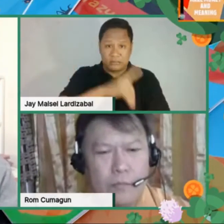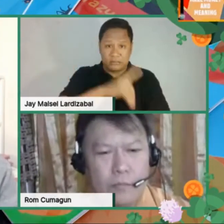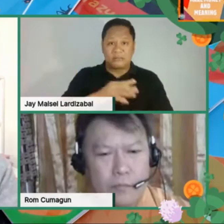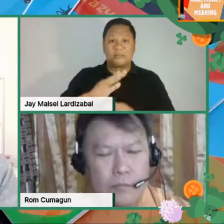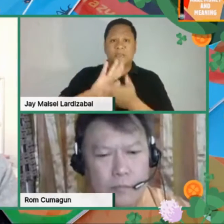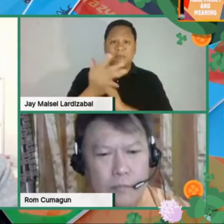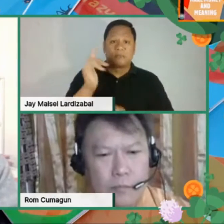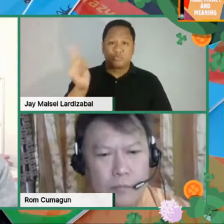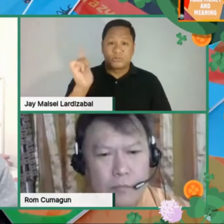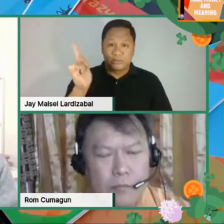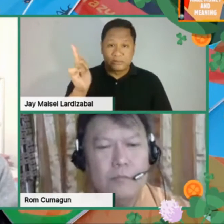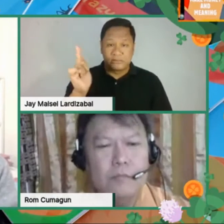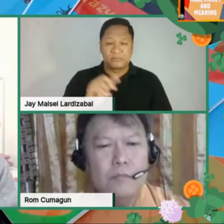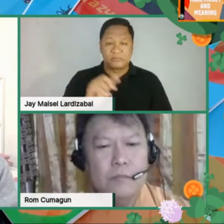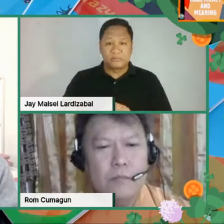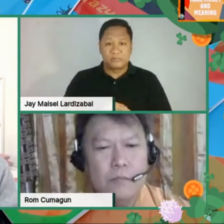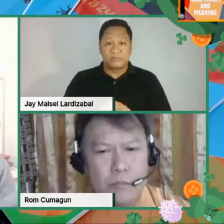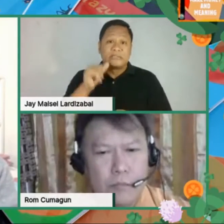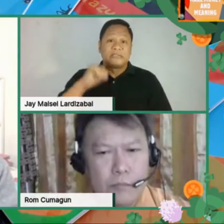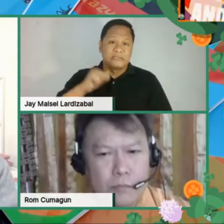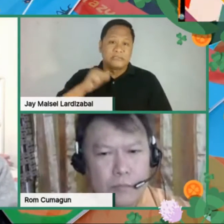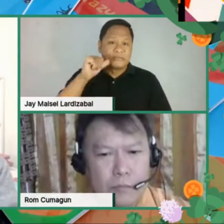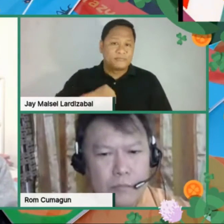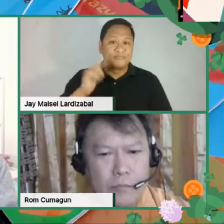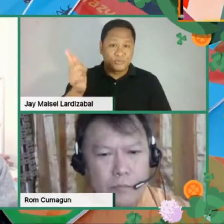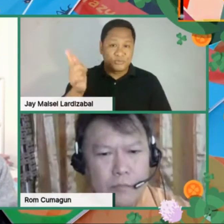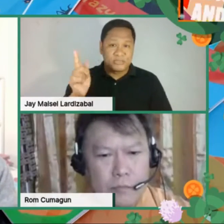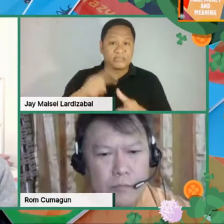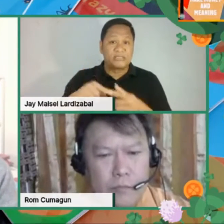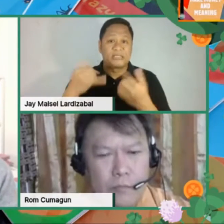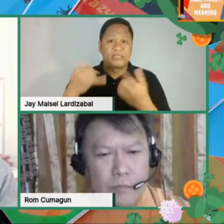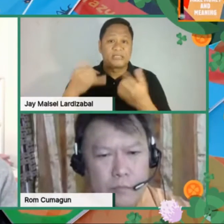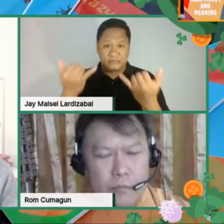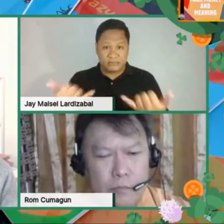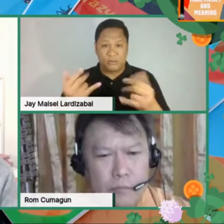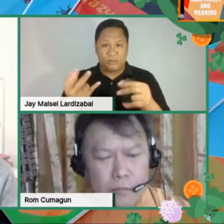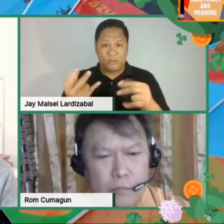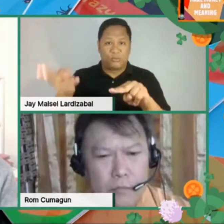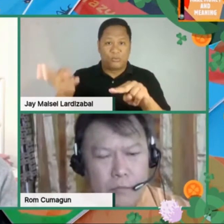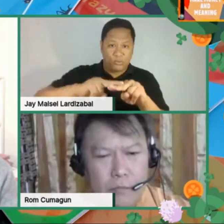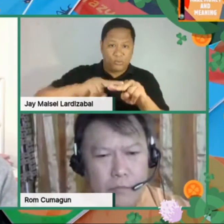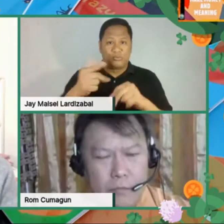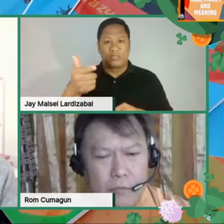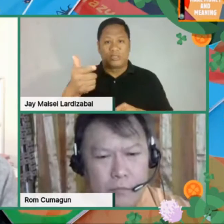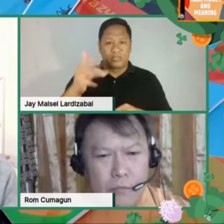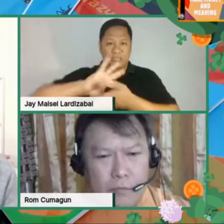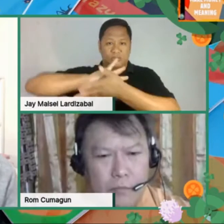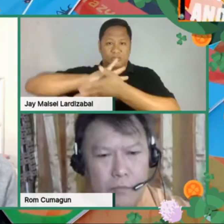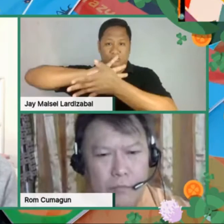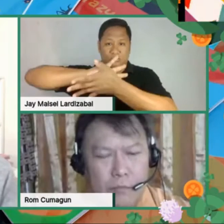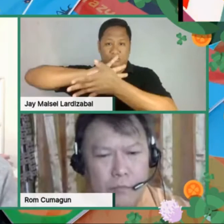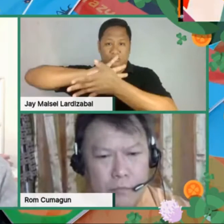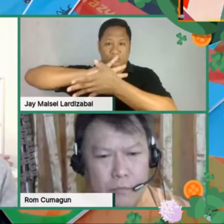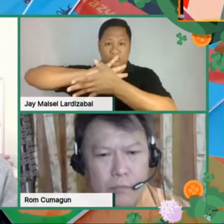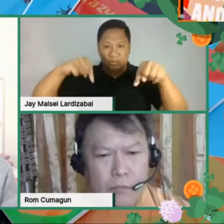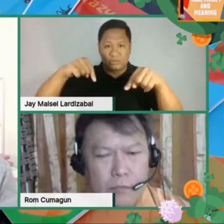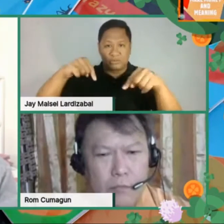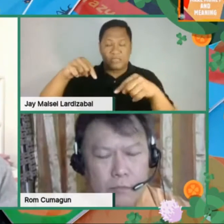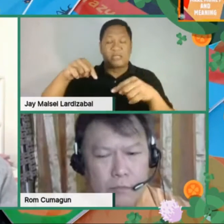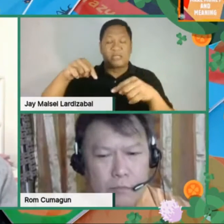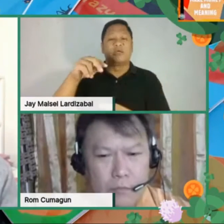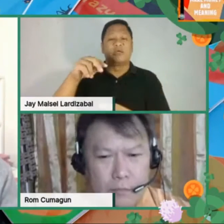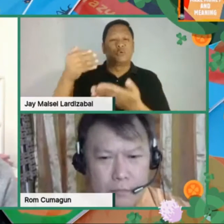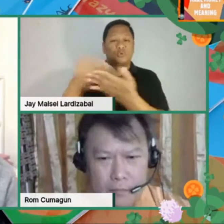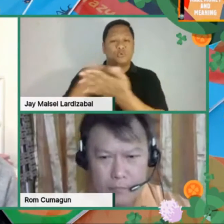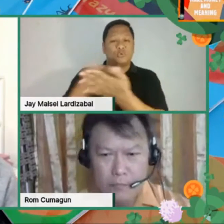was yesterday. And today, biglang naging 28 na yung confirmed cases dito sa New Zealand. That's all over